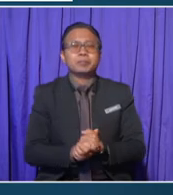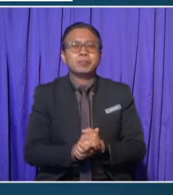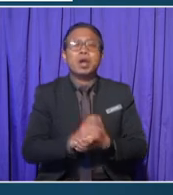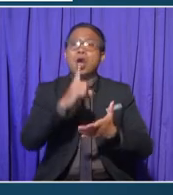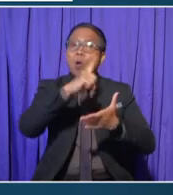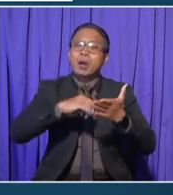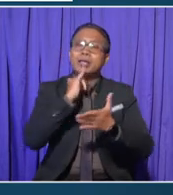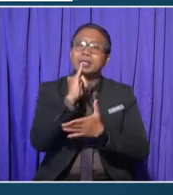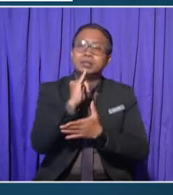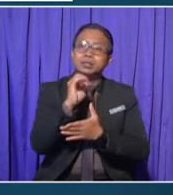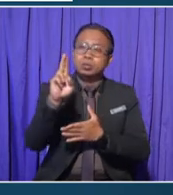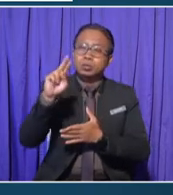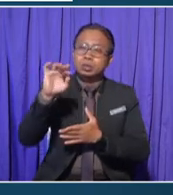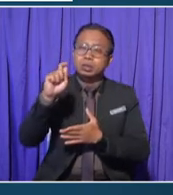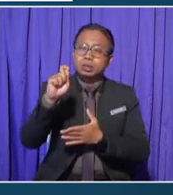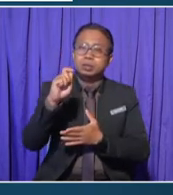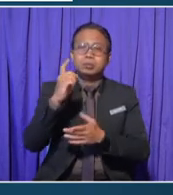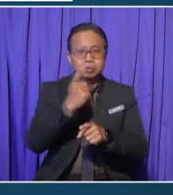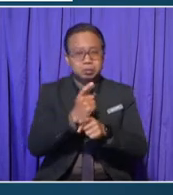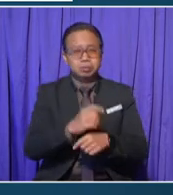What is standard unit?